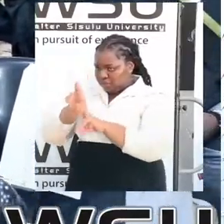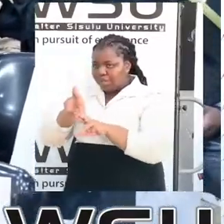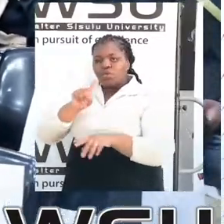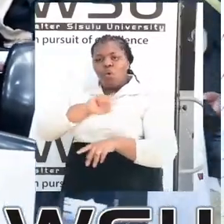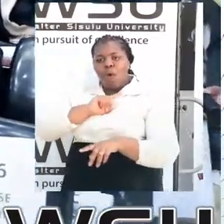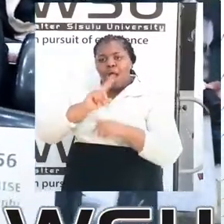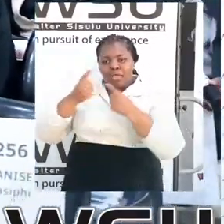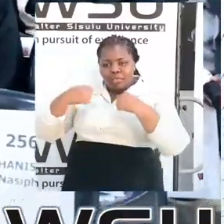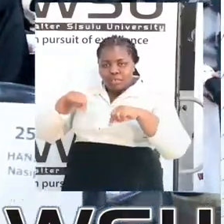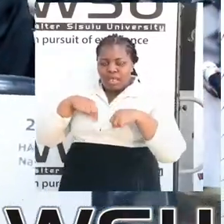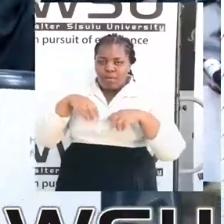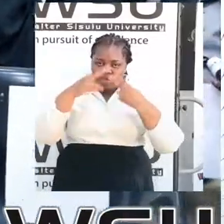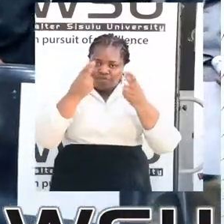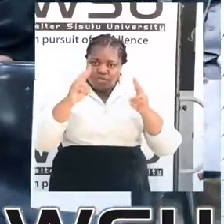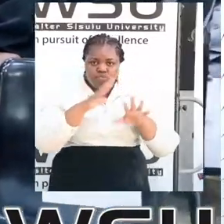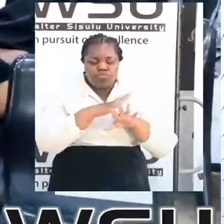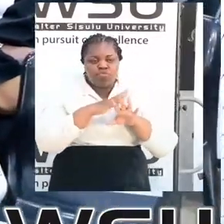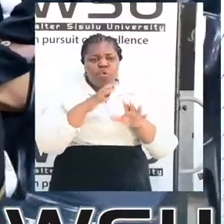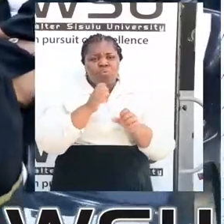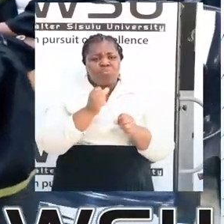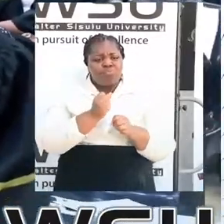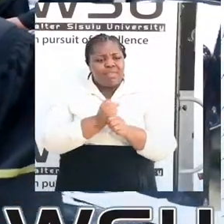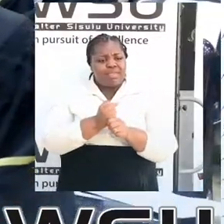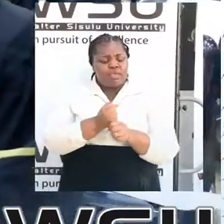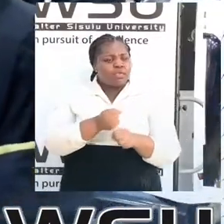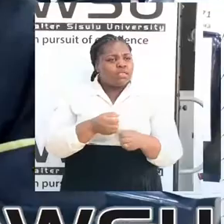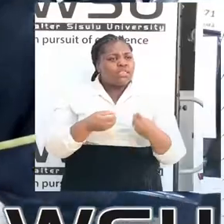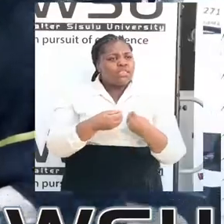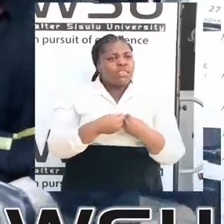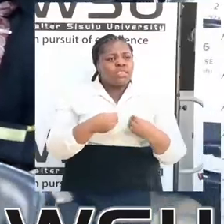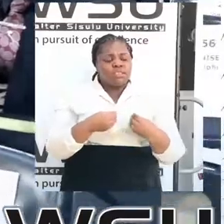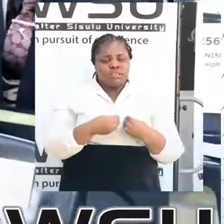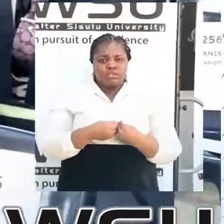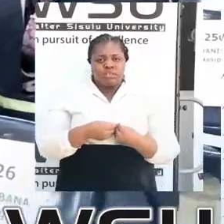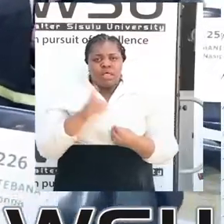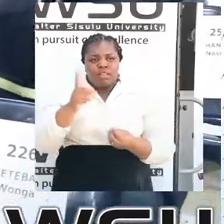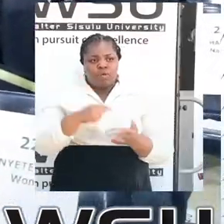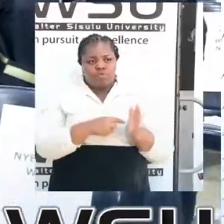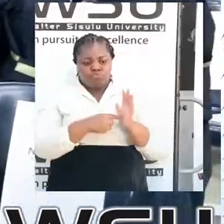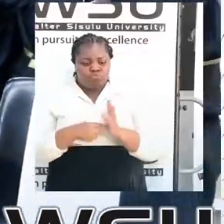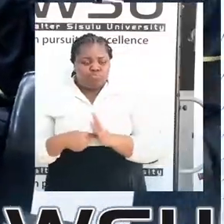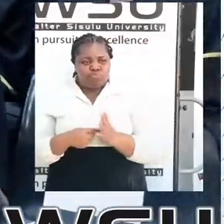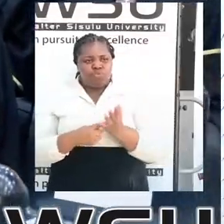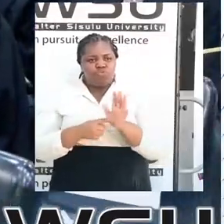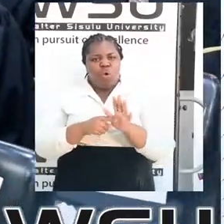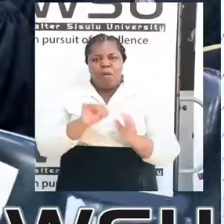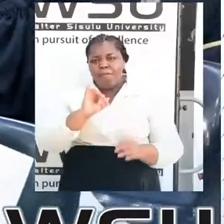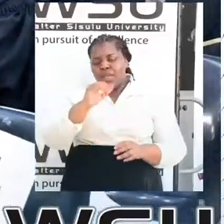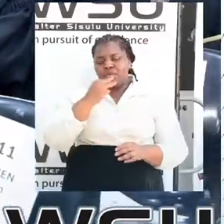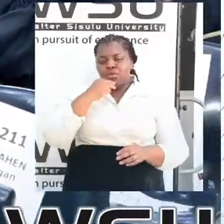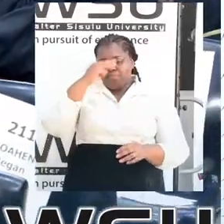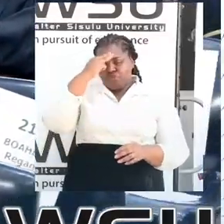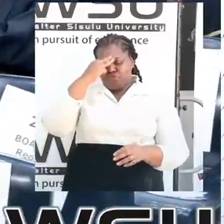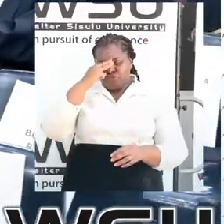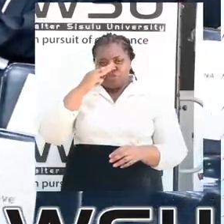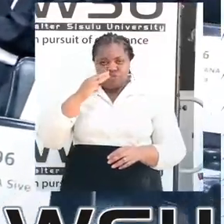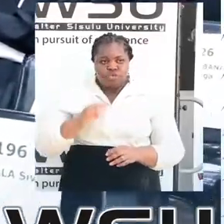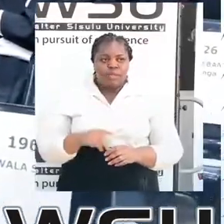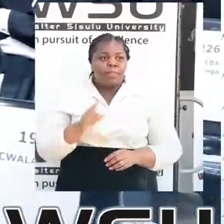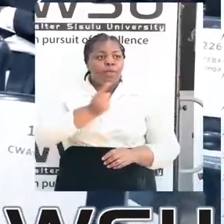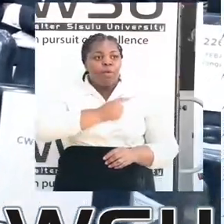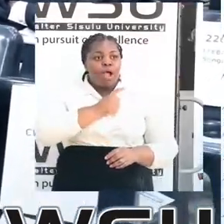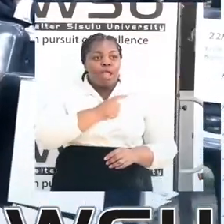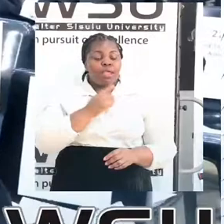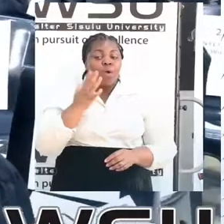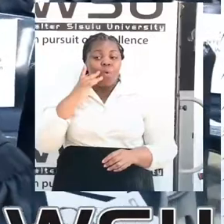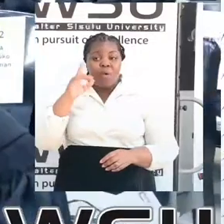yeyethu singalirhuqi unyawo lwayo eludakeni singayingcolisi kuba